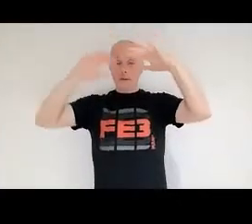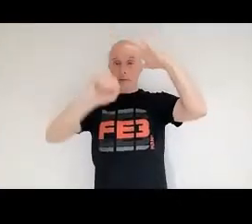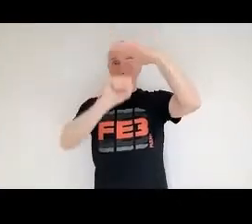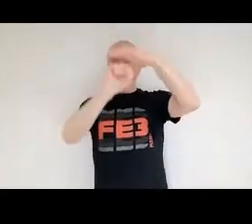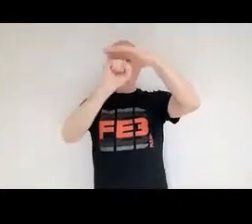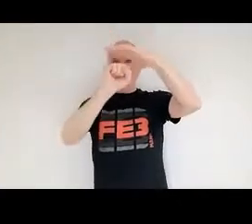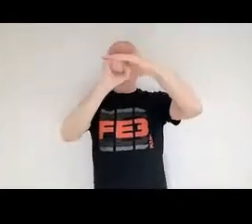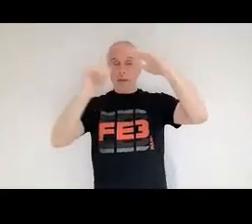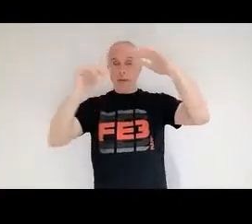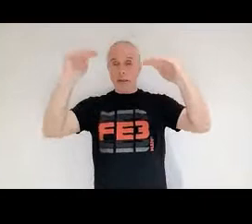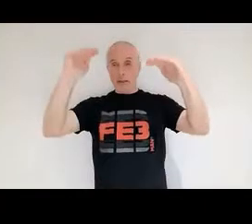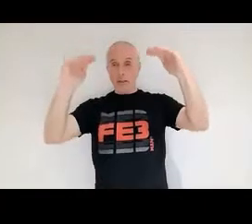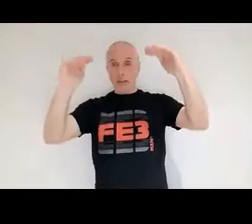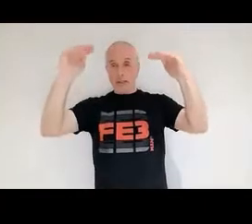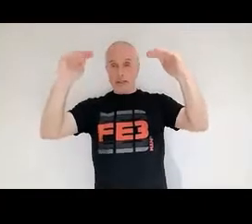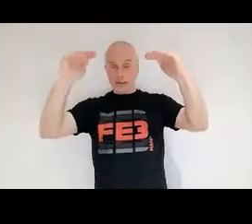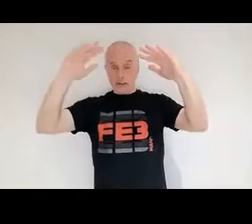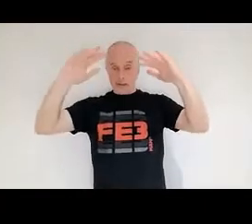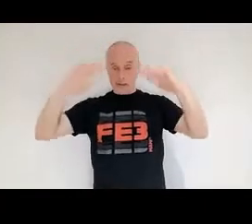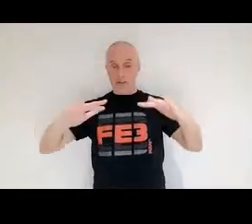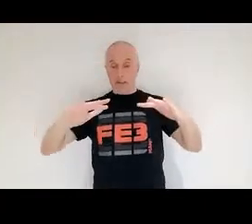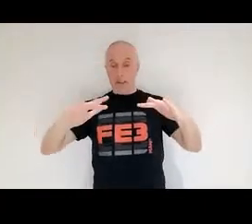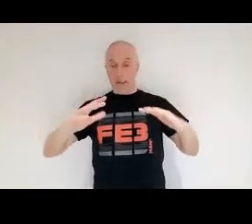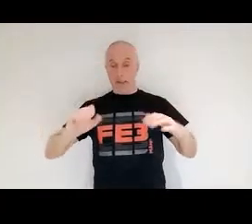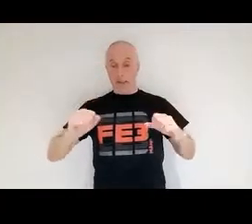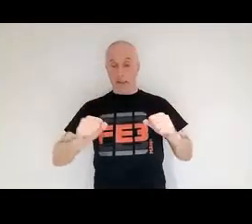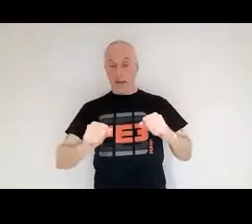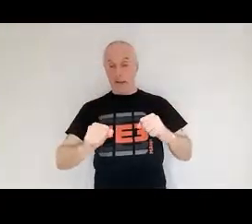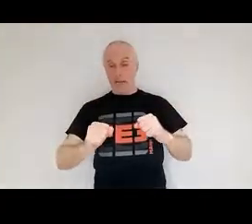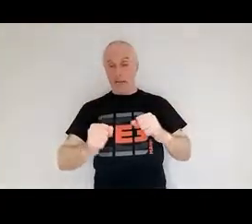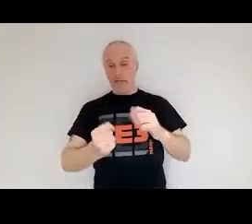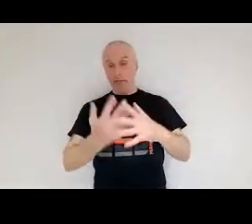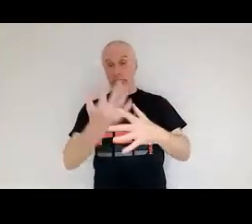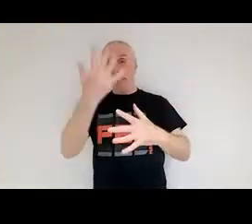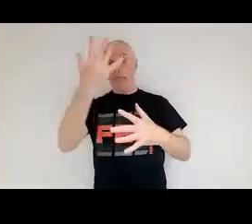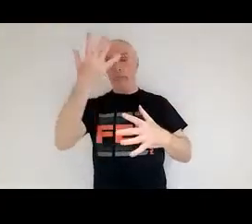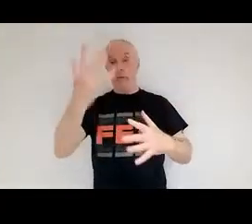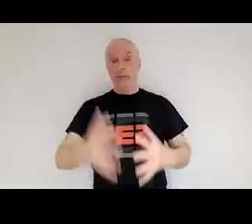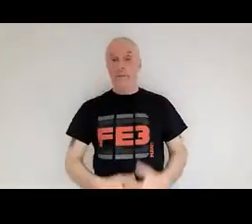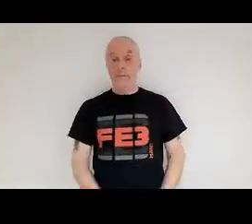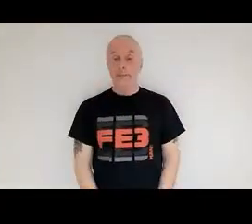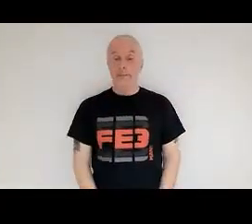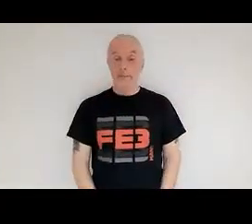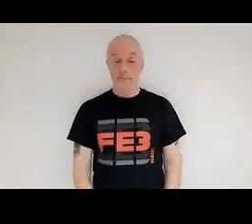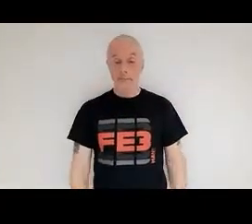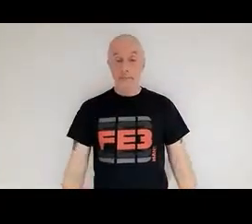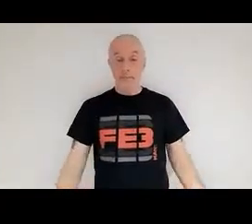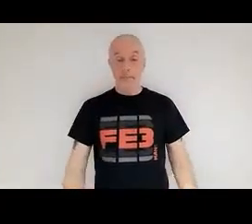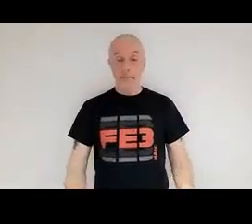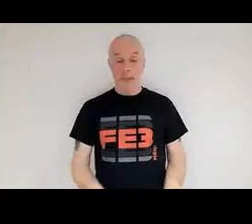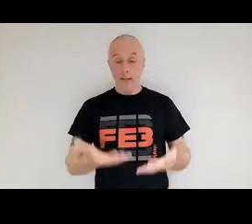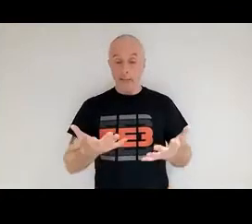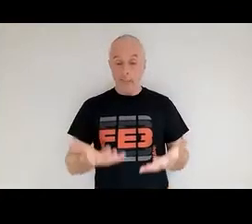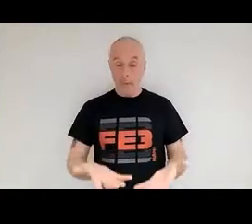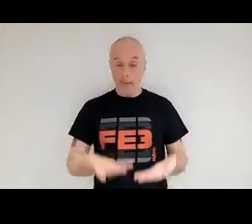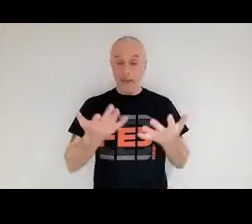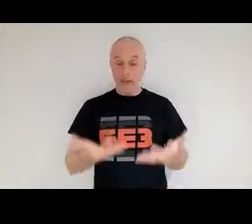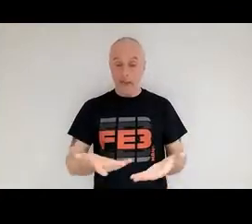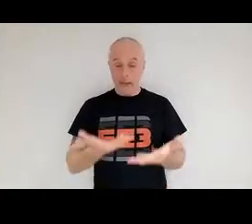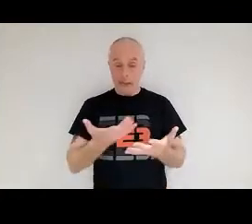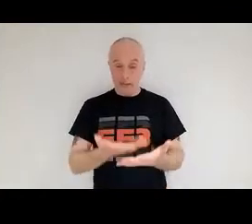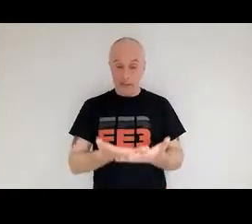I have a flammable environment within that gas cloud? And the increase in buoyancy that leads to the increase in leakage